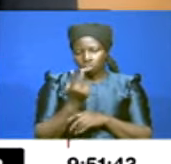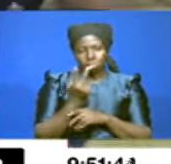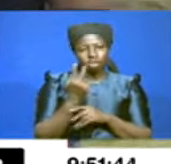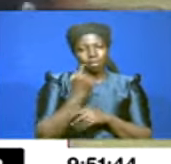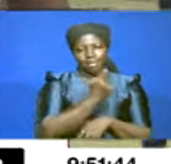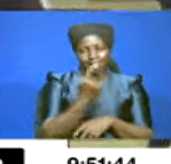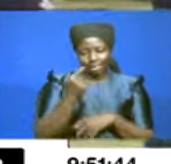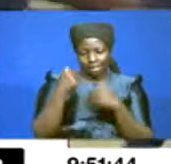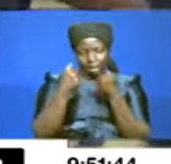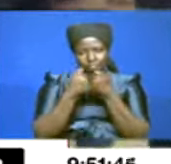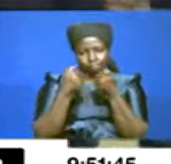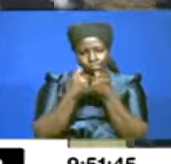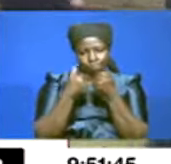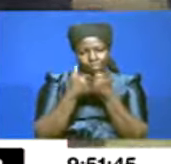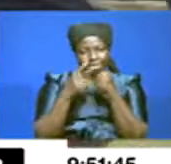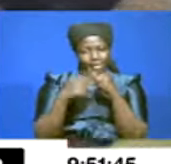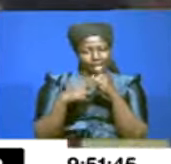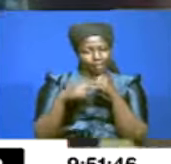season.